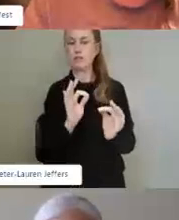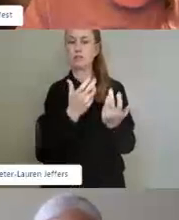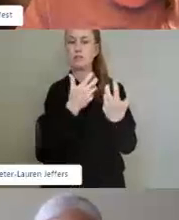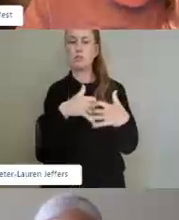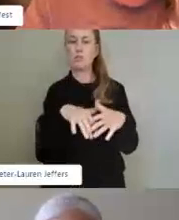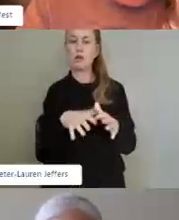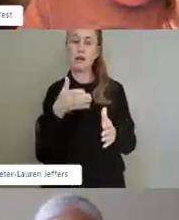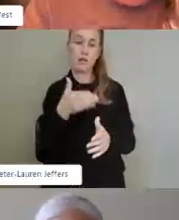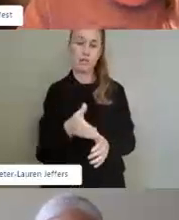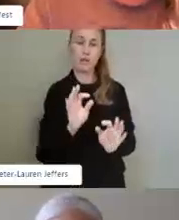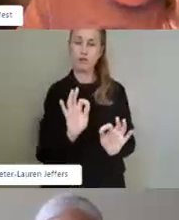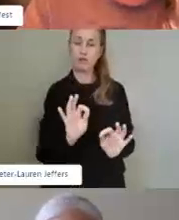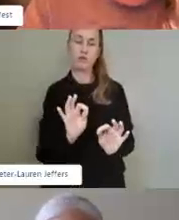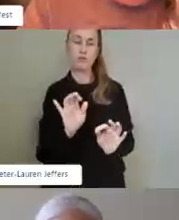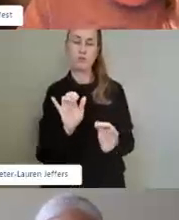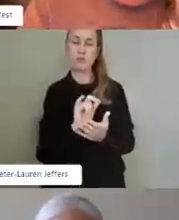that's all I've got.